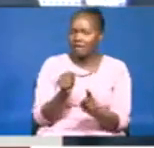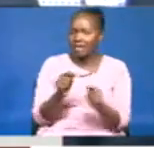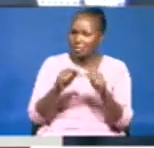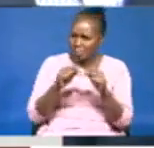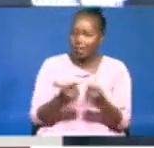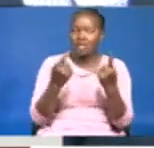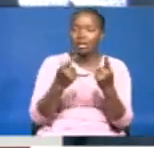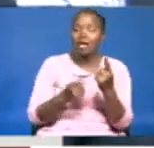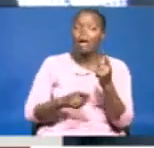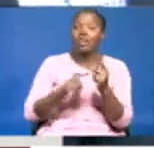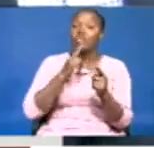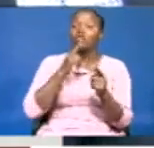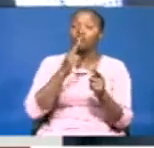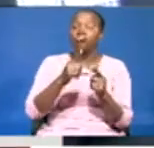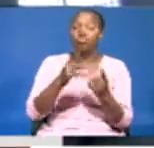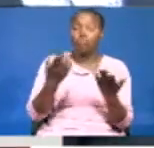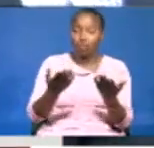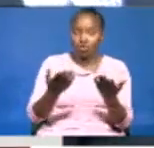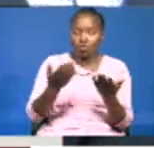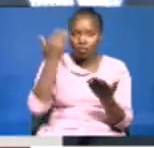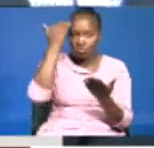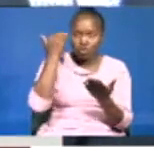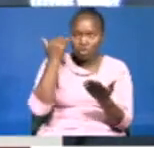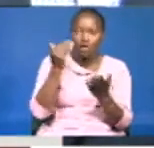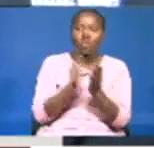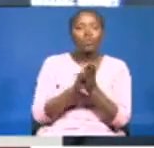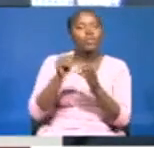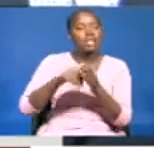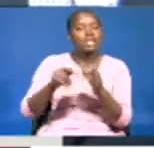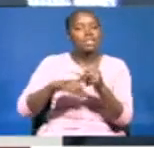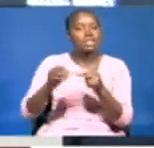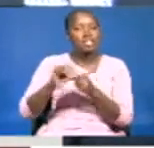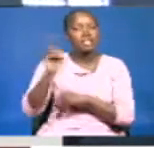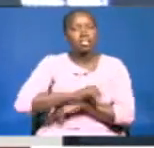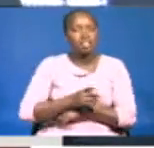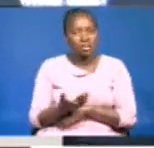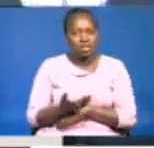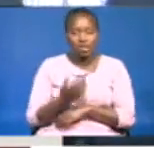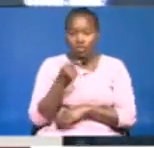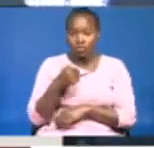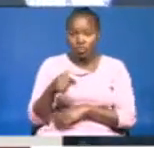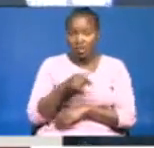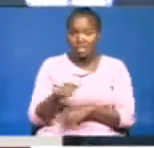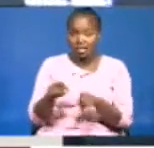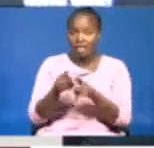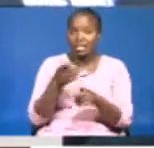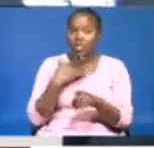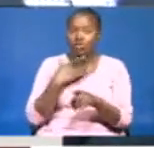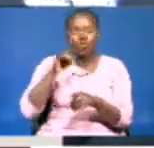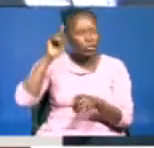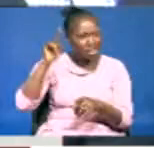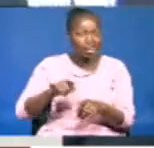said agree on how this money can be paid within 60 days. And so for us as a union, we cannot